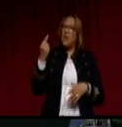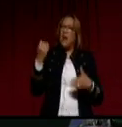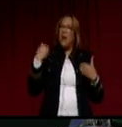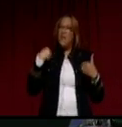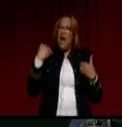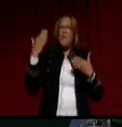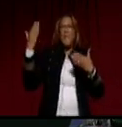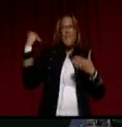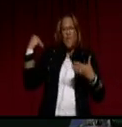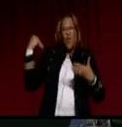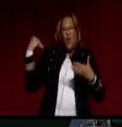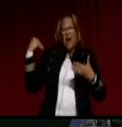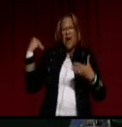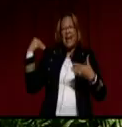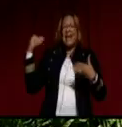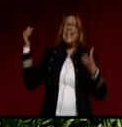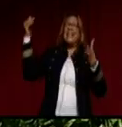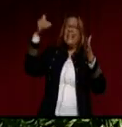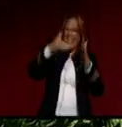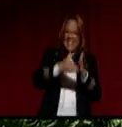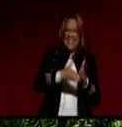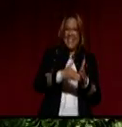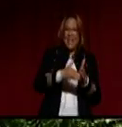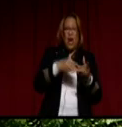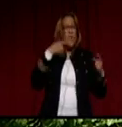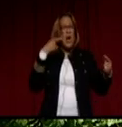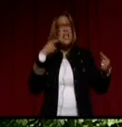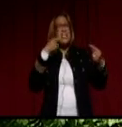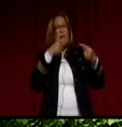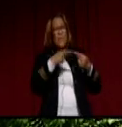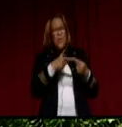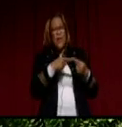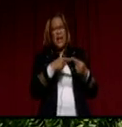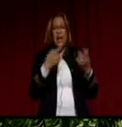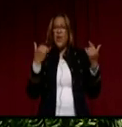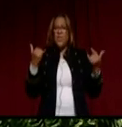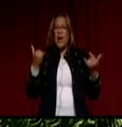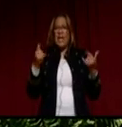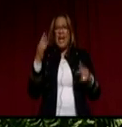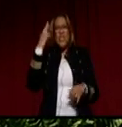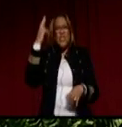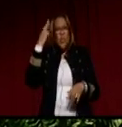again? Well, to Dr. Arnold's point, that's the whole point. Right now, the